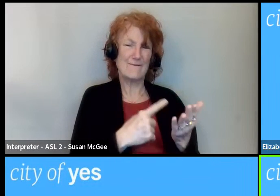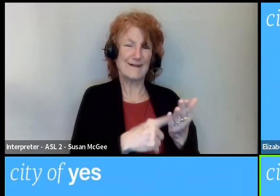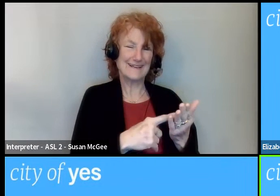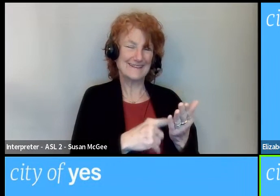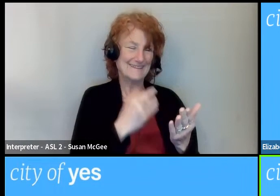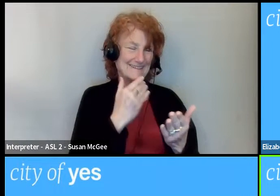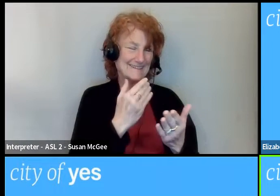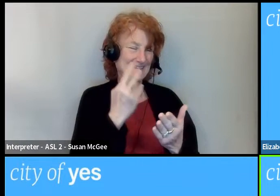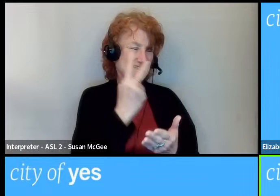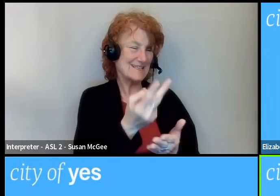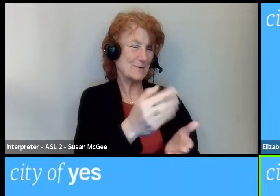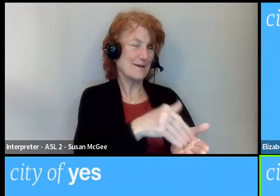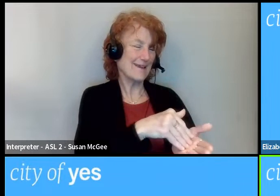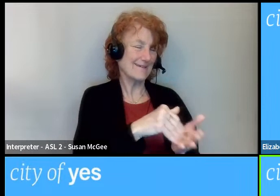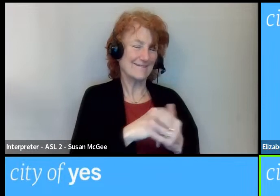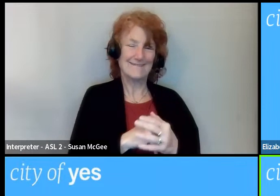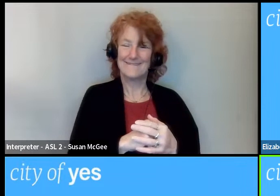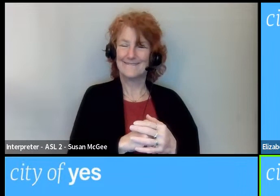you again.